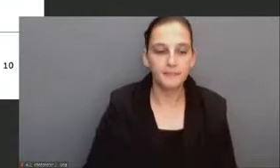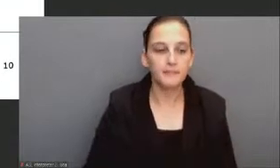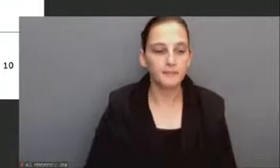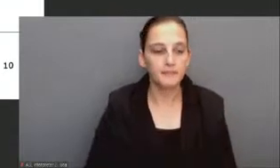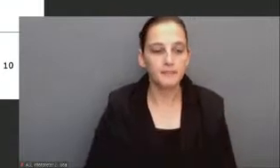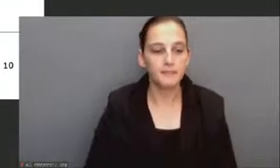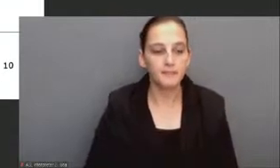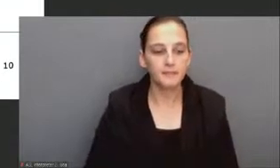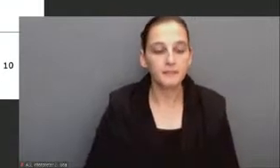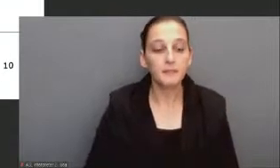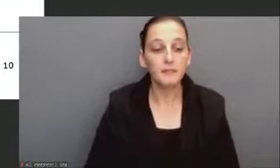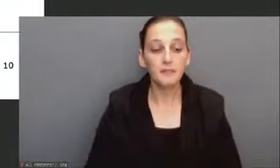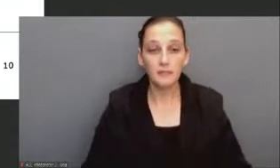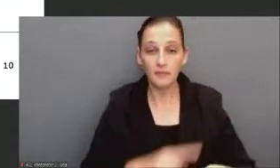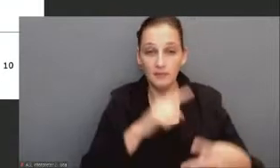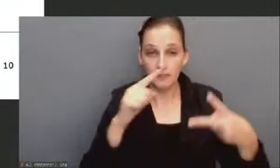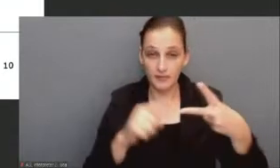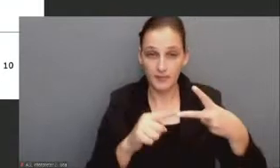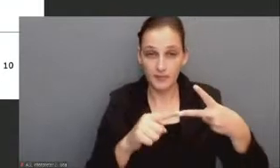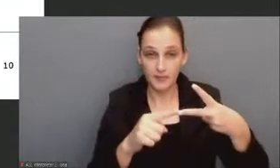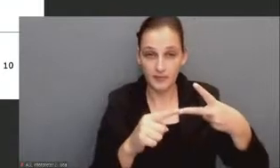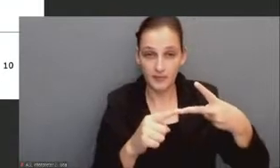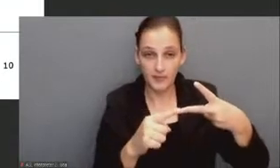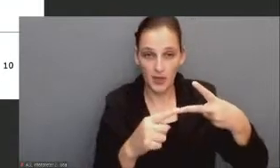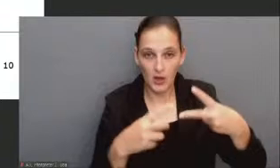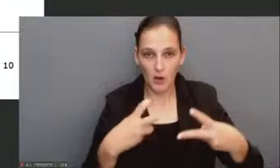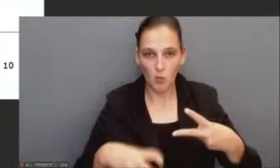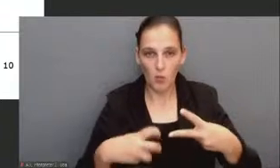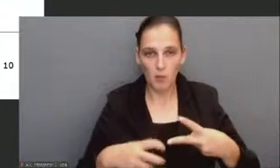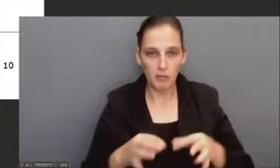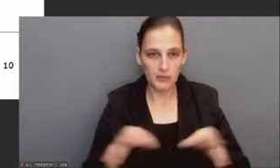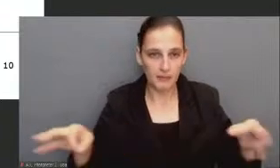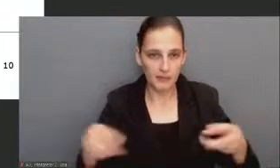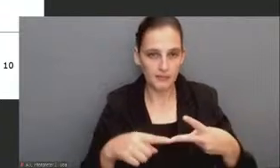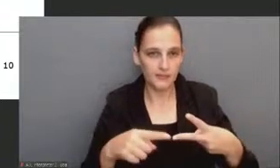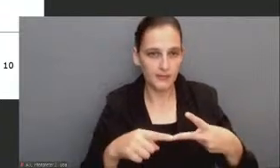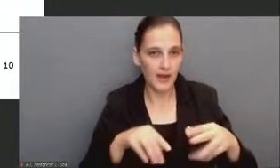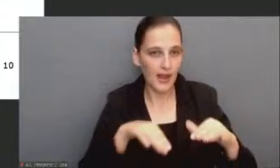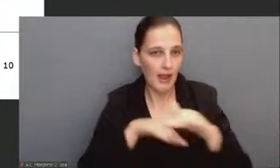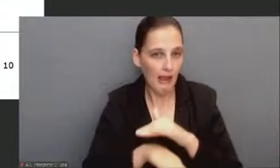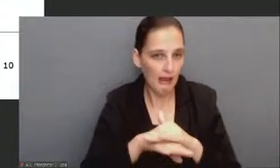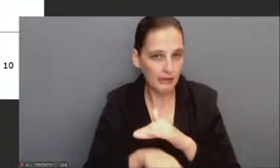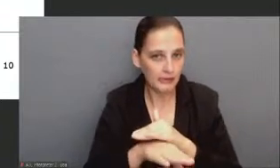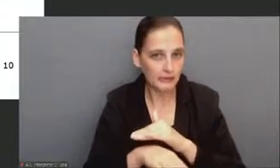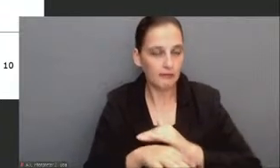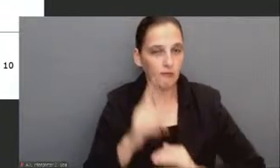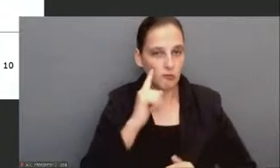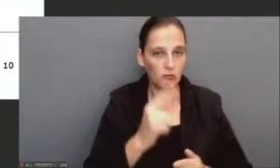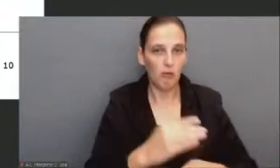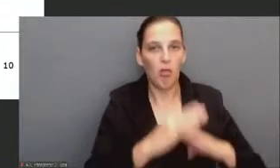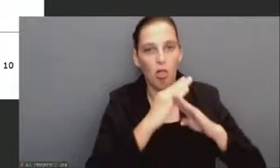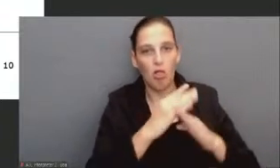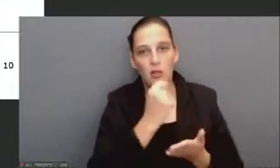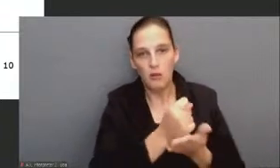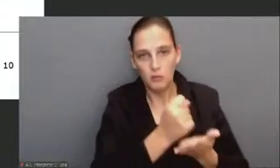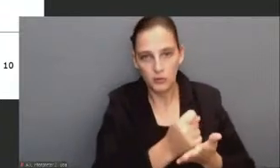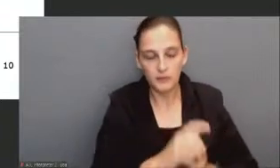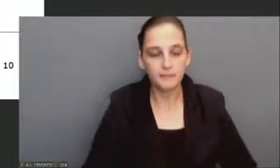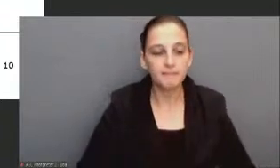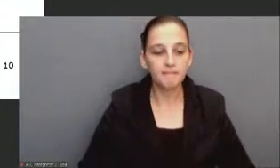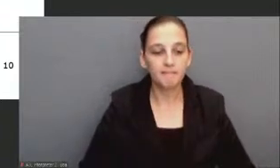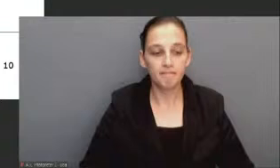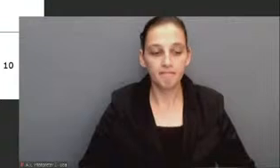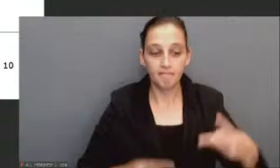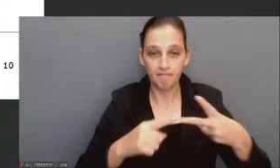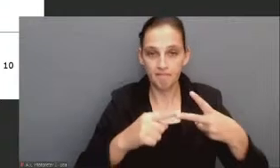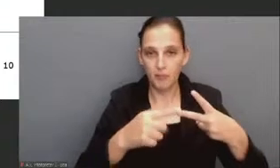So for our second problem statement on access and utilization of therapeutics, we had 3 recommendations.